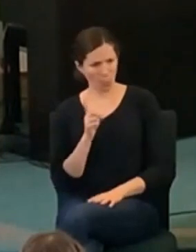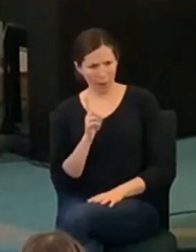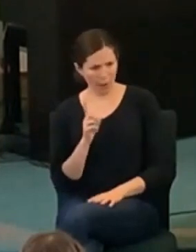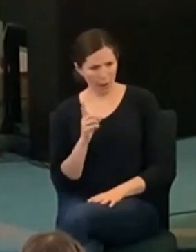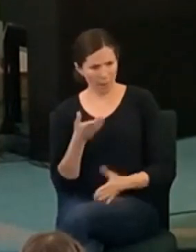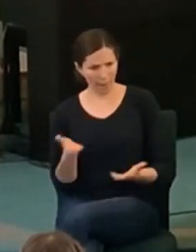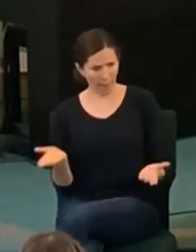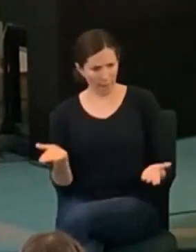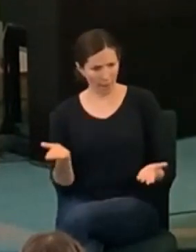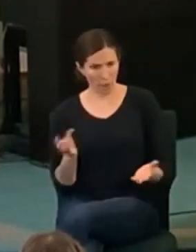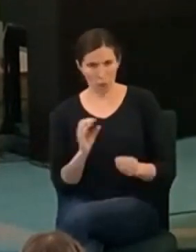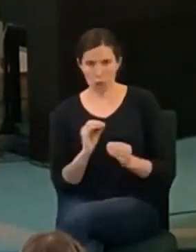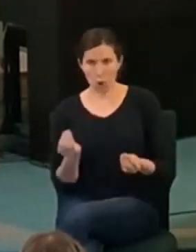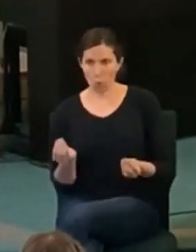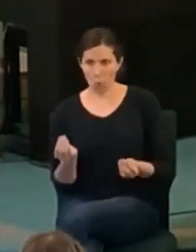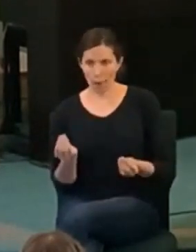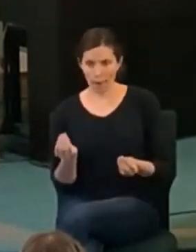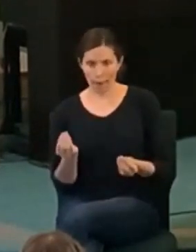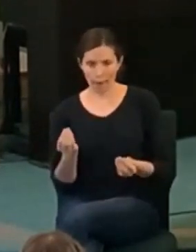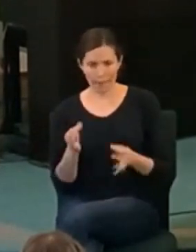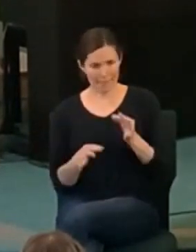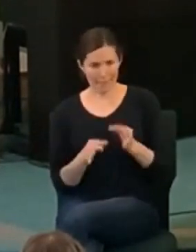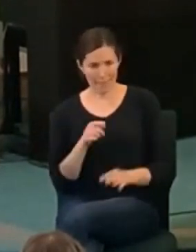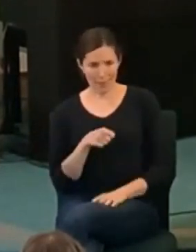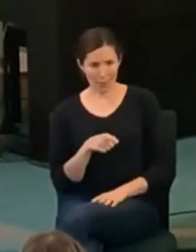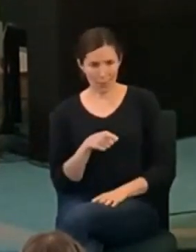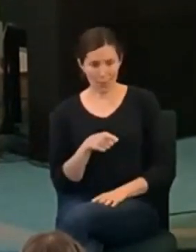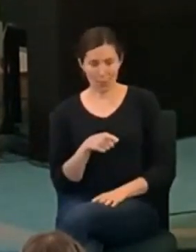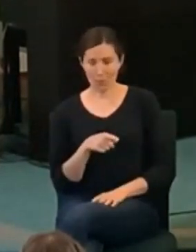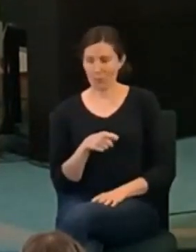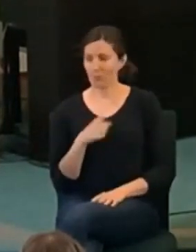too, watching all of this happen.